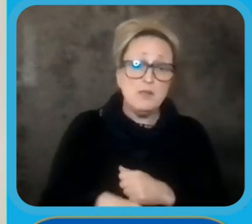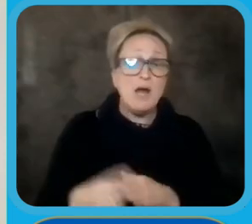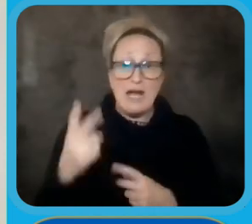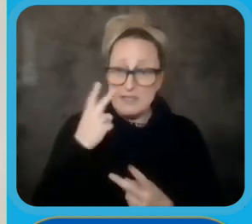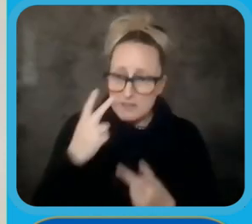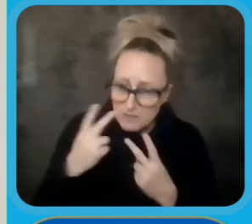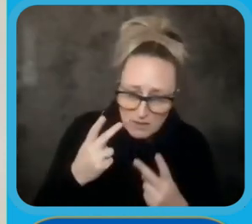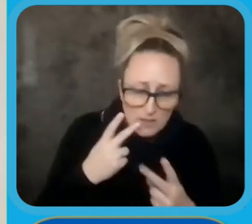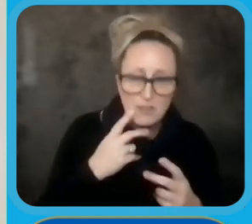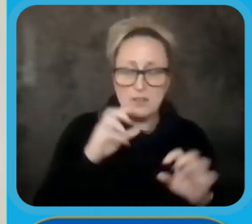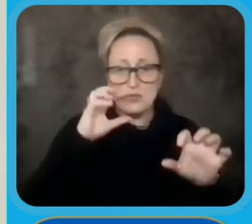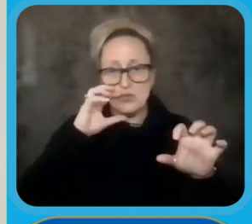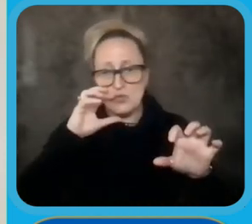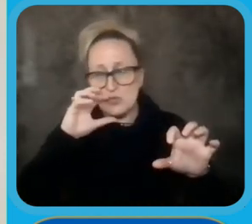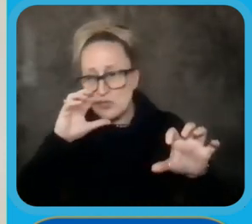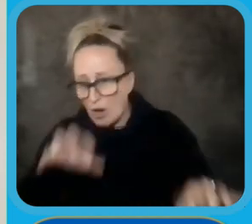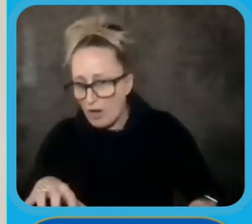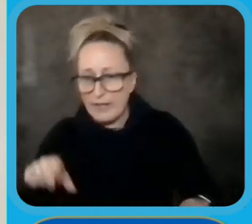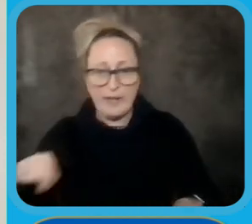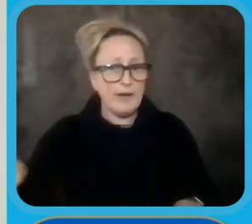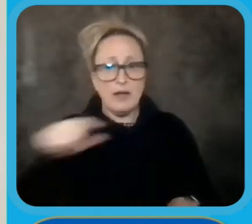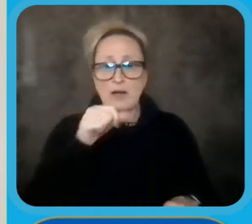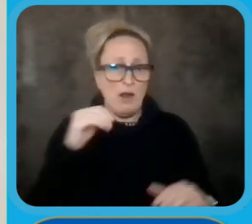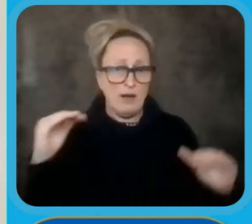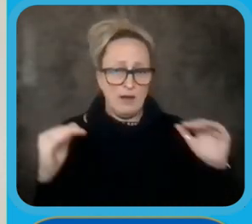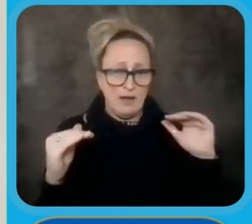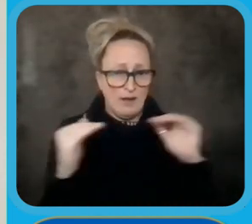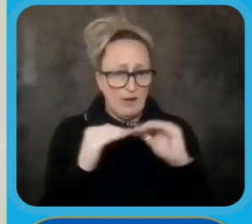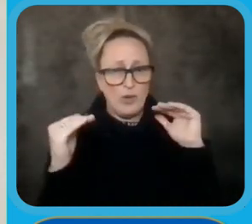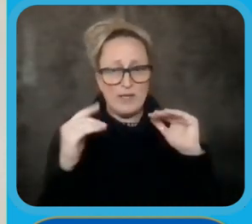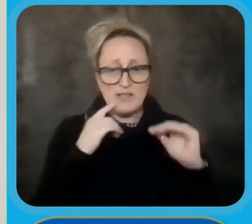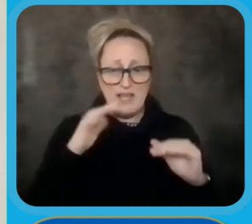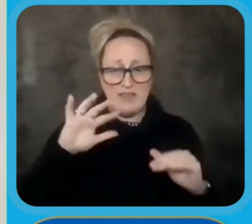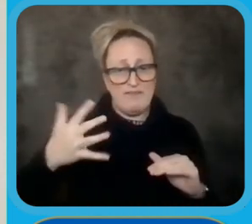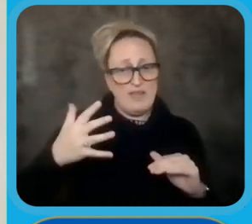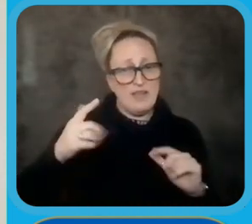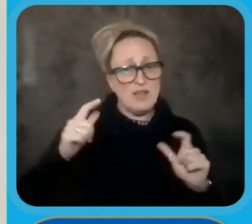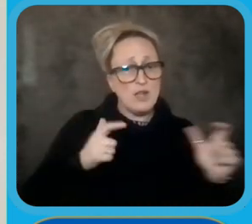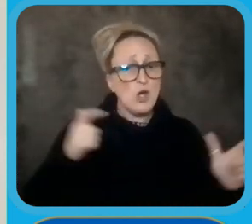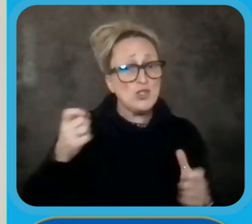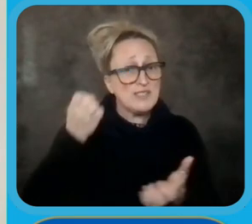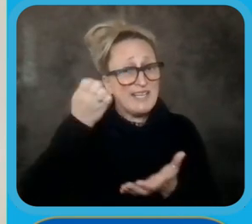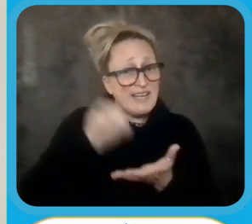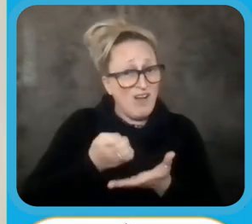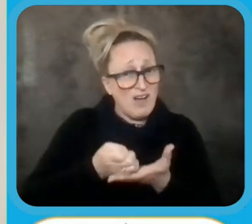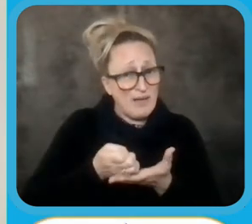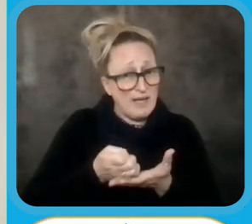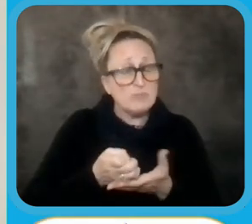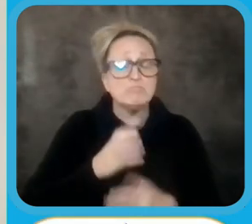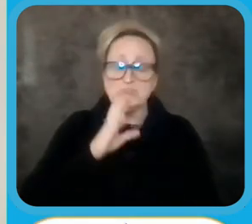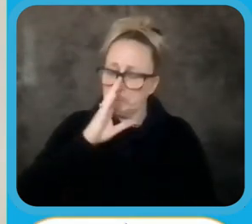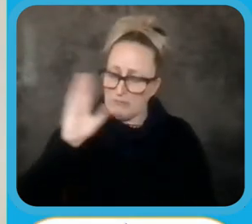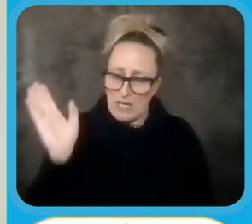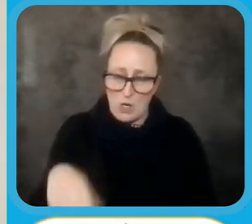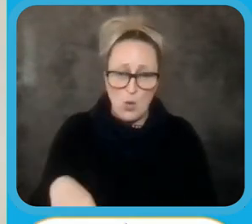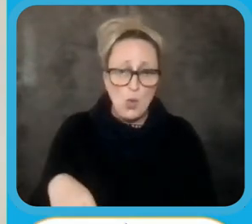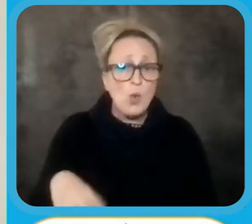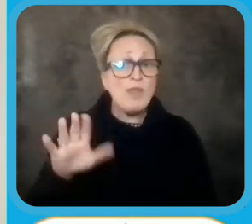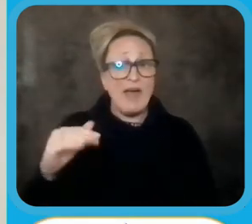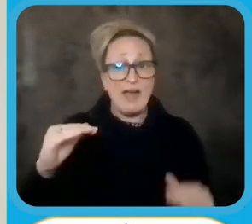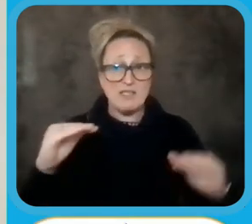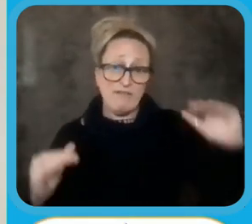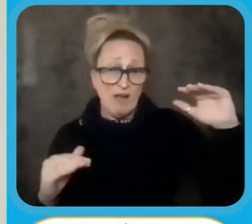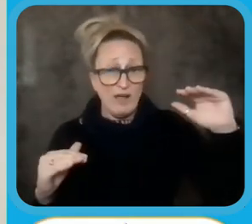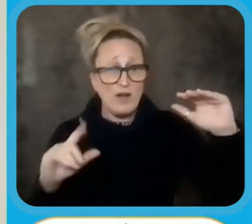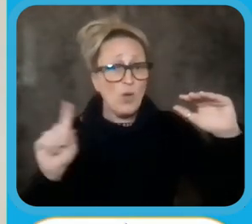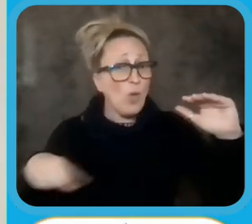the shocking inequities here in the world's fifth largest economy. And I know that that divide is